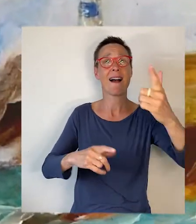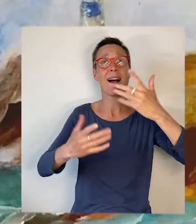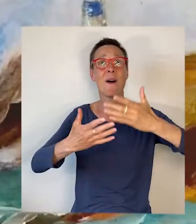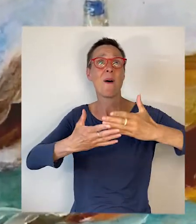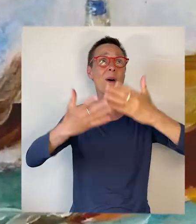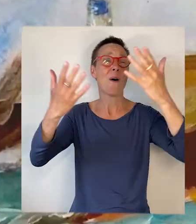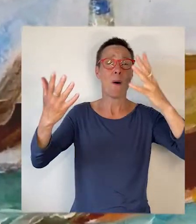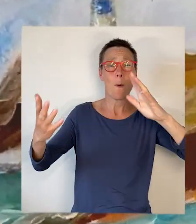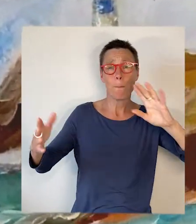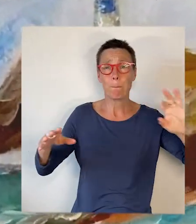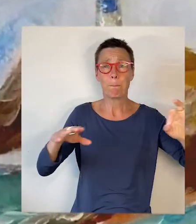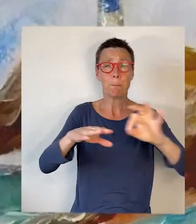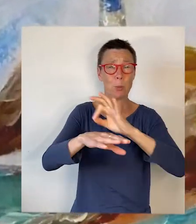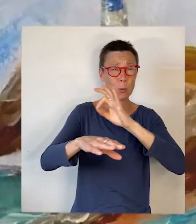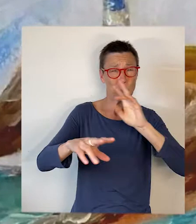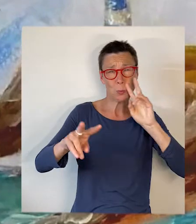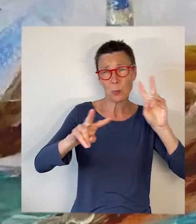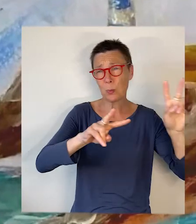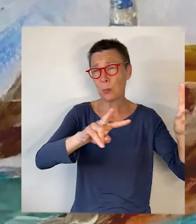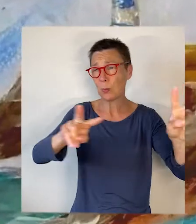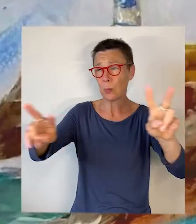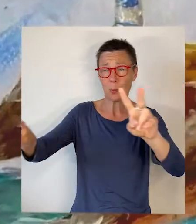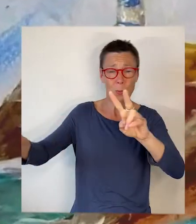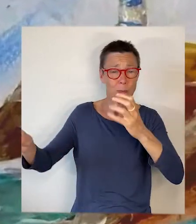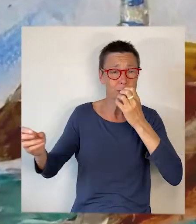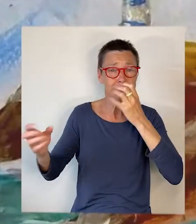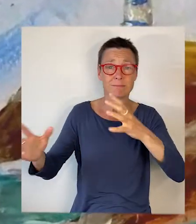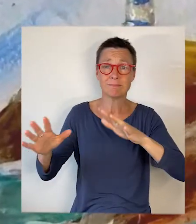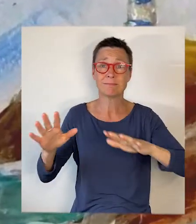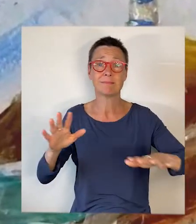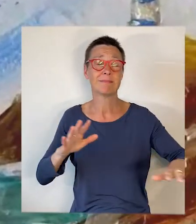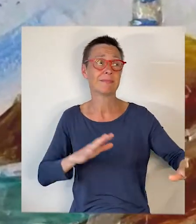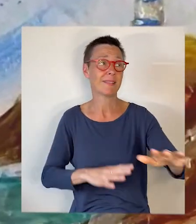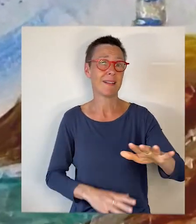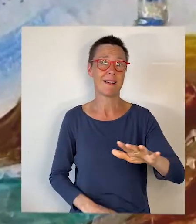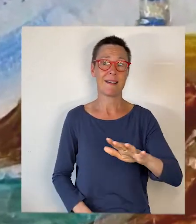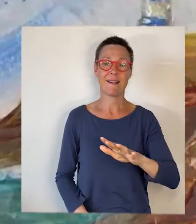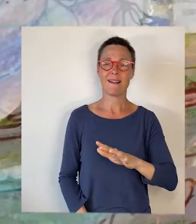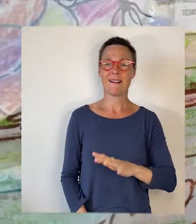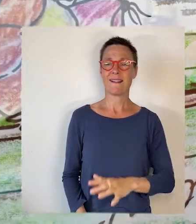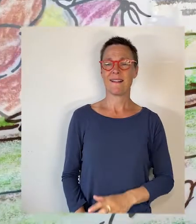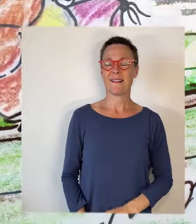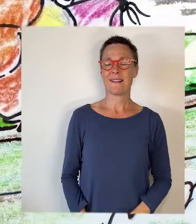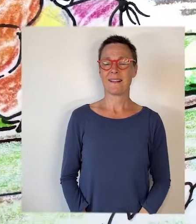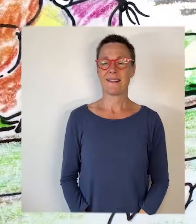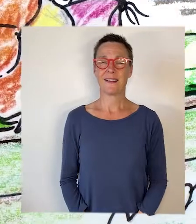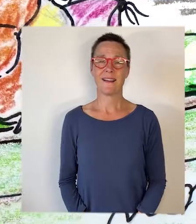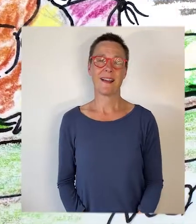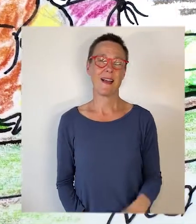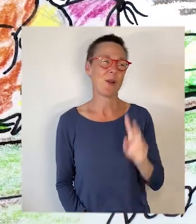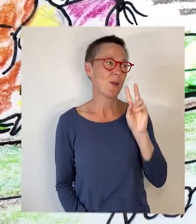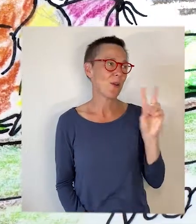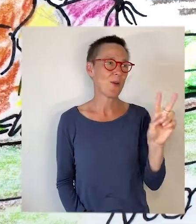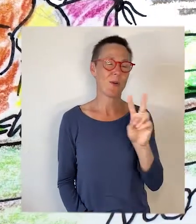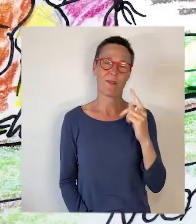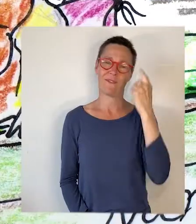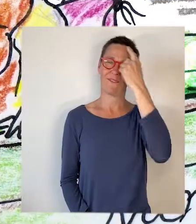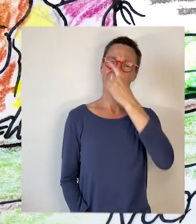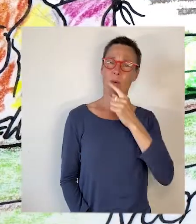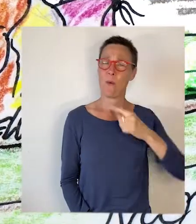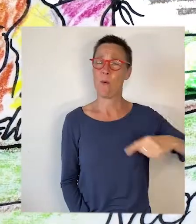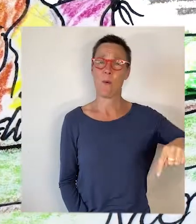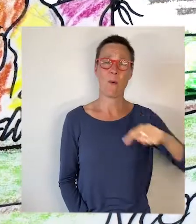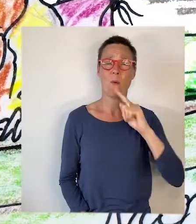blue, stretched as far as you could see before it met with the blue sky. And I looked